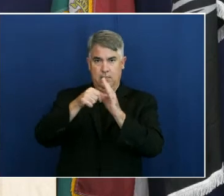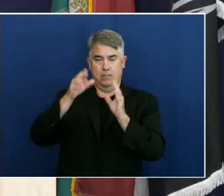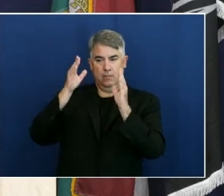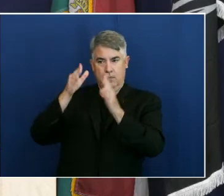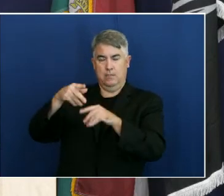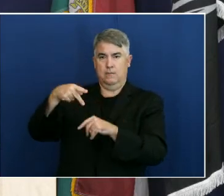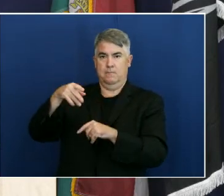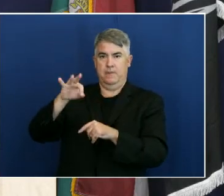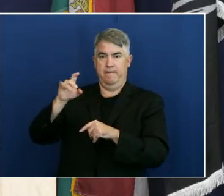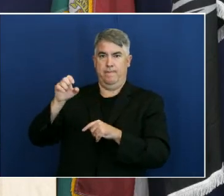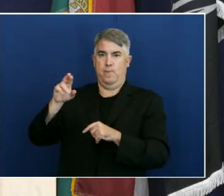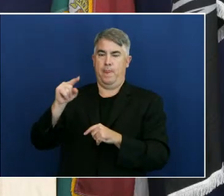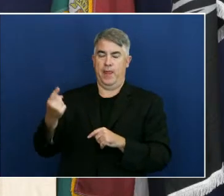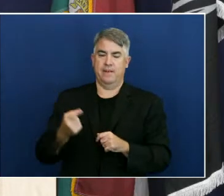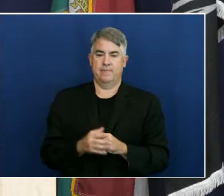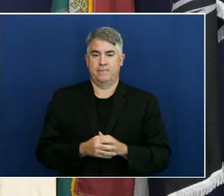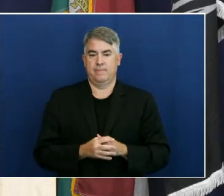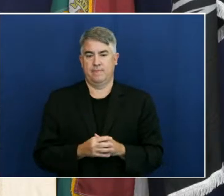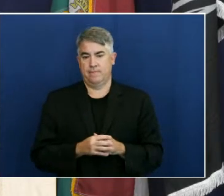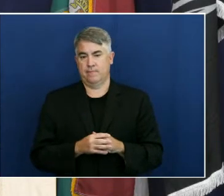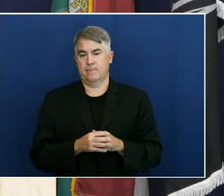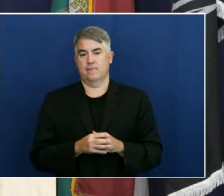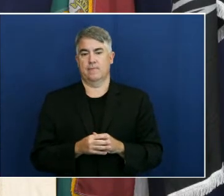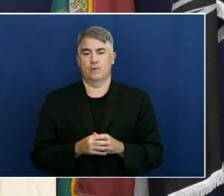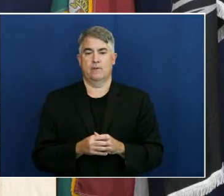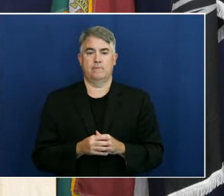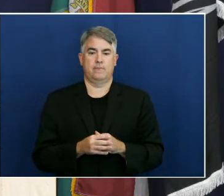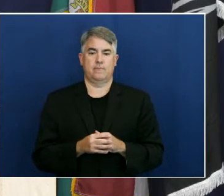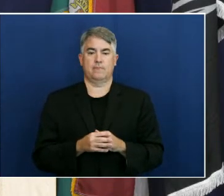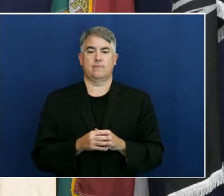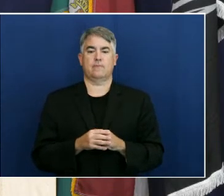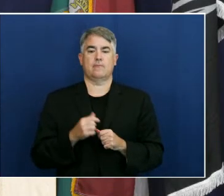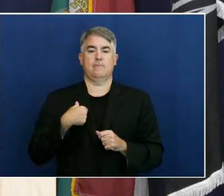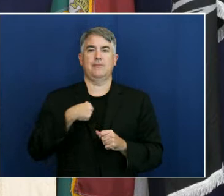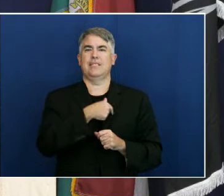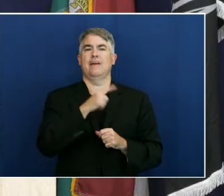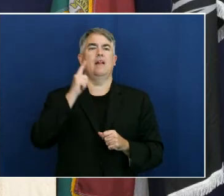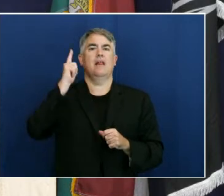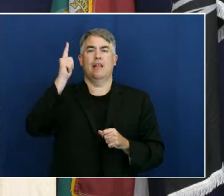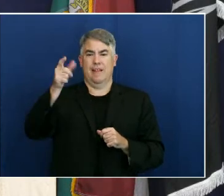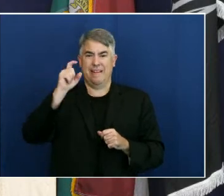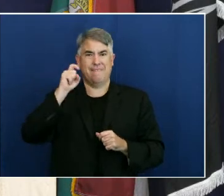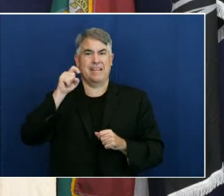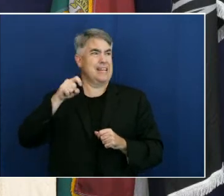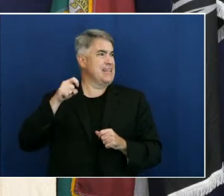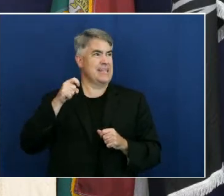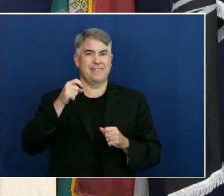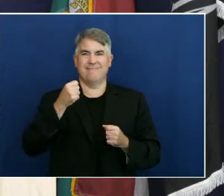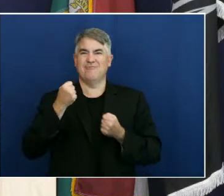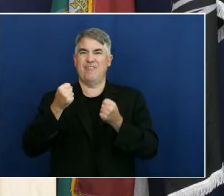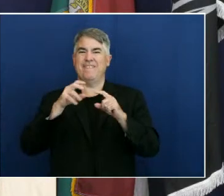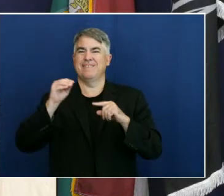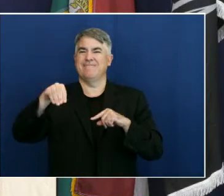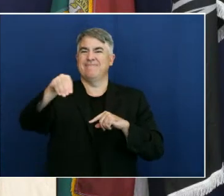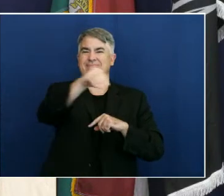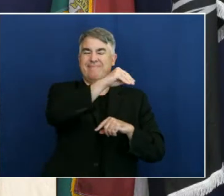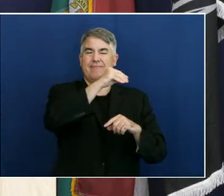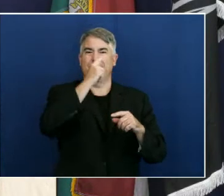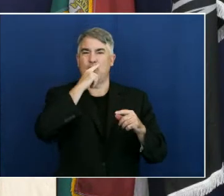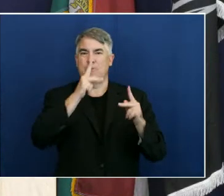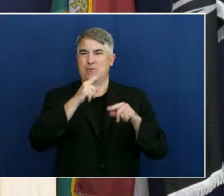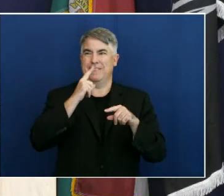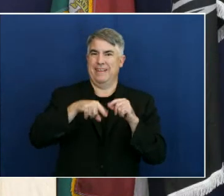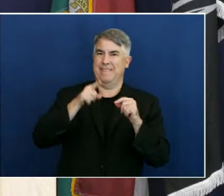that. But we believe we'll be able to meet the need of 12 to 15-year-olds in San Diego County via appointments and